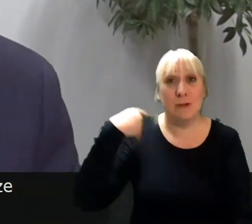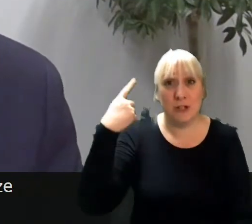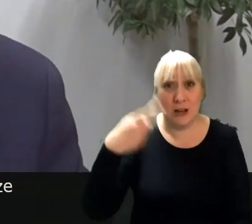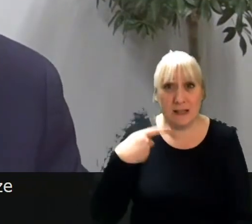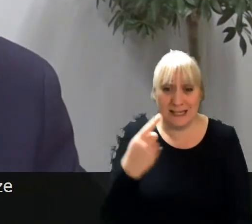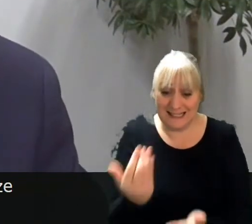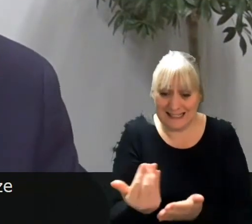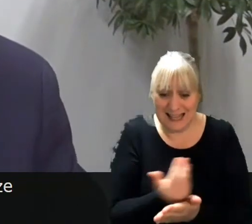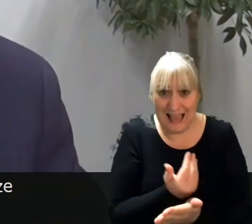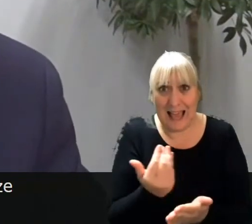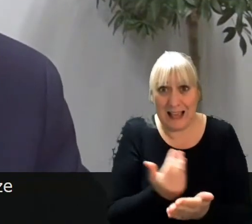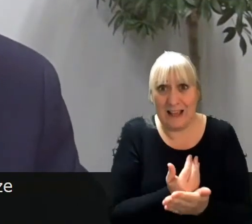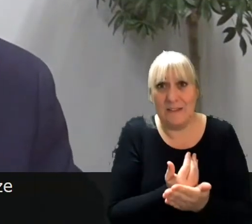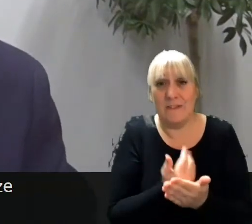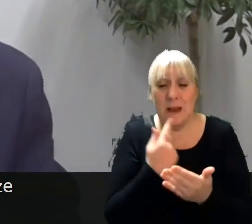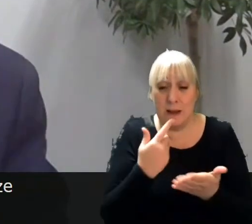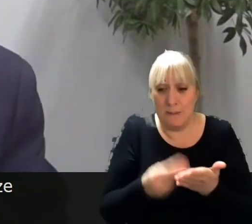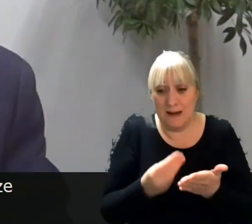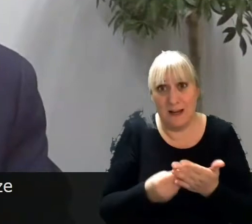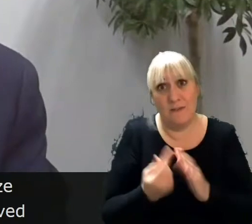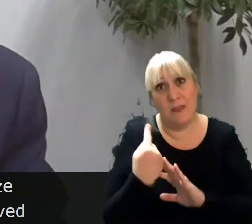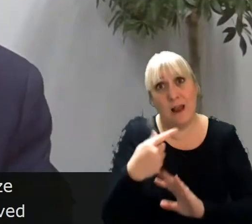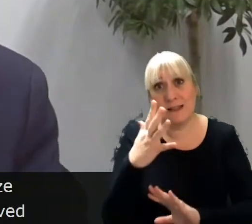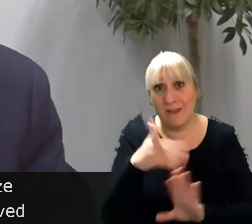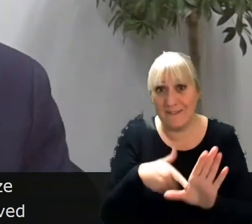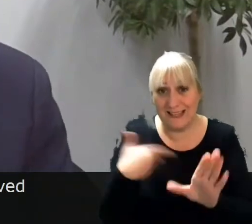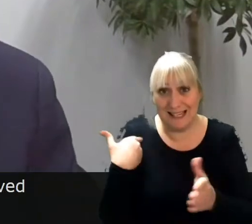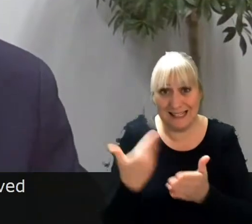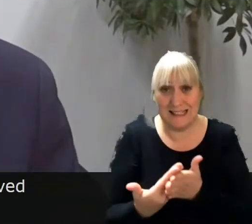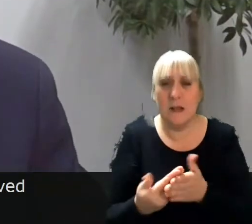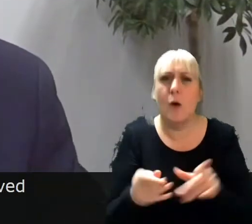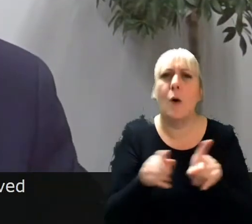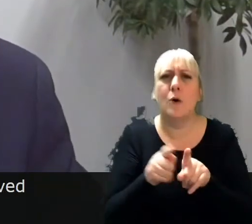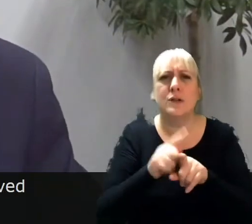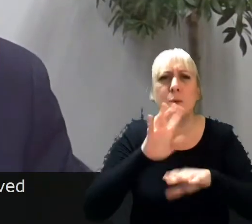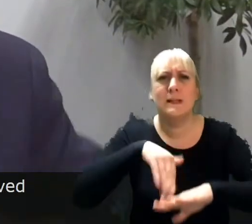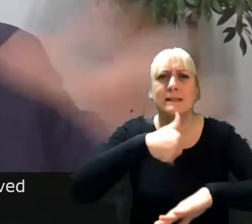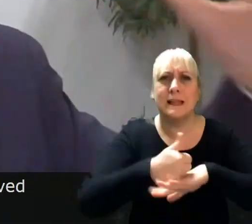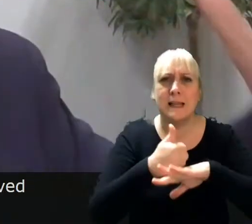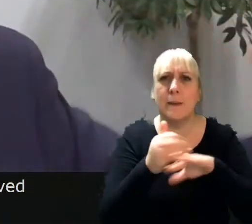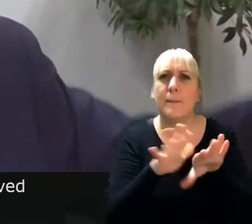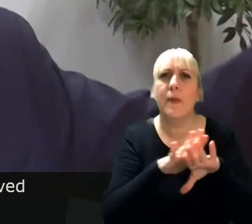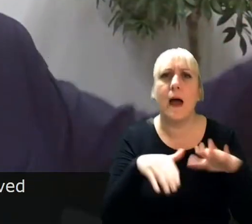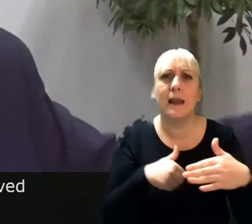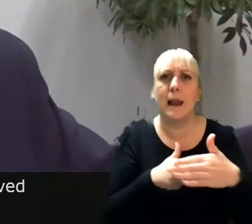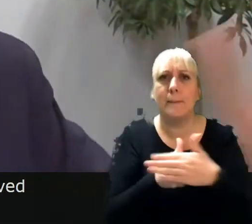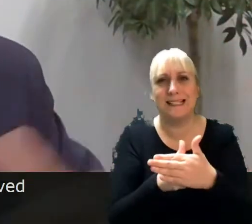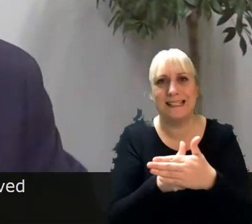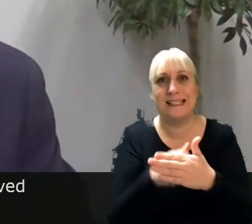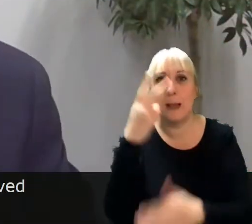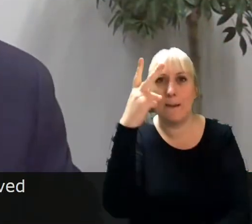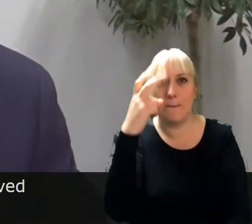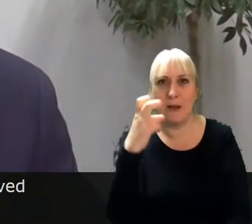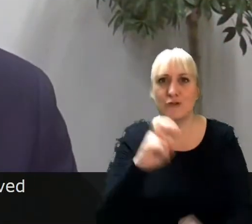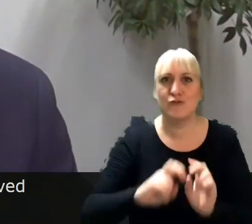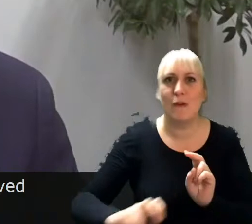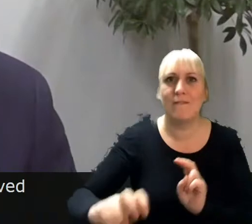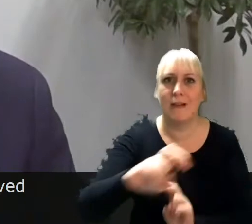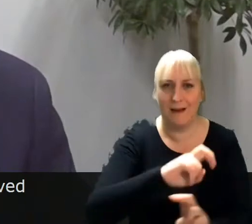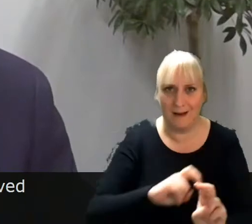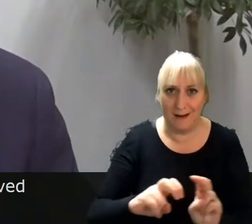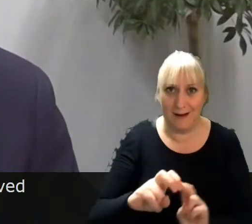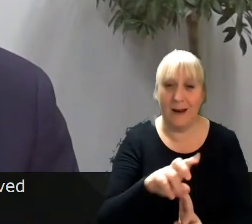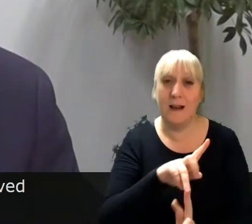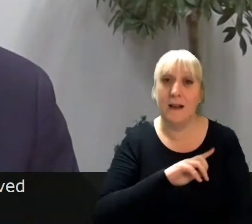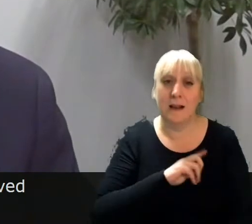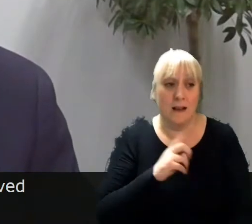also introduced the Hopper bus fare, the unlimited bus travel within an hour, because in outer London in particular, a bus is often the only